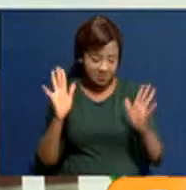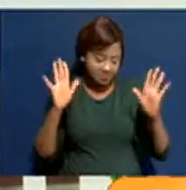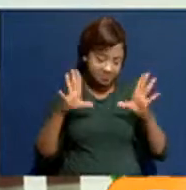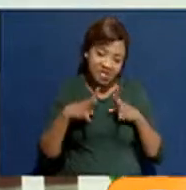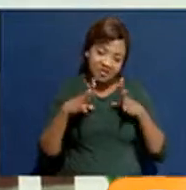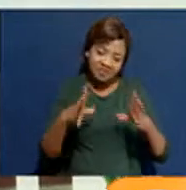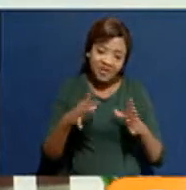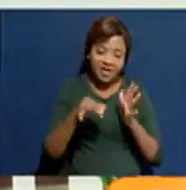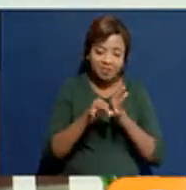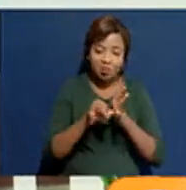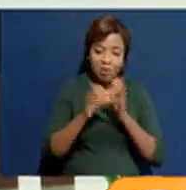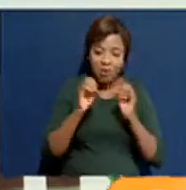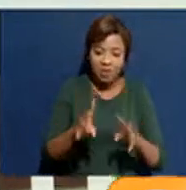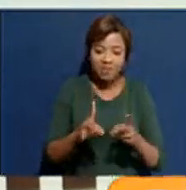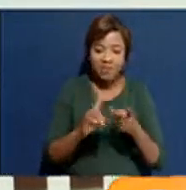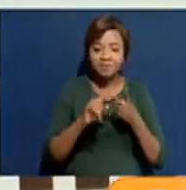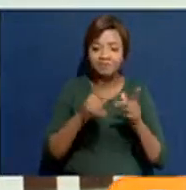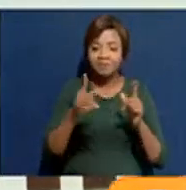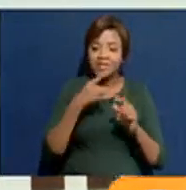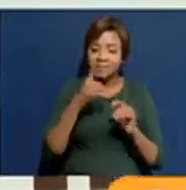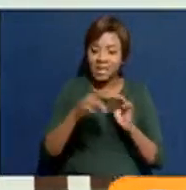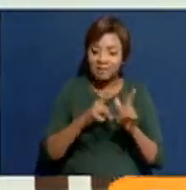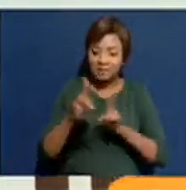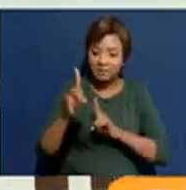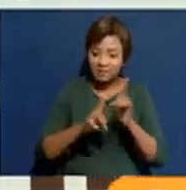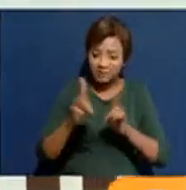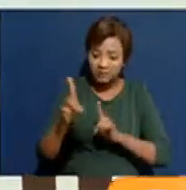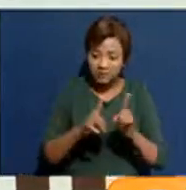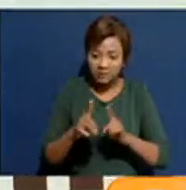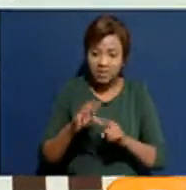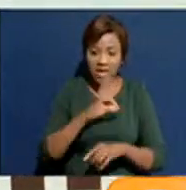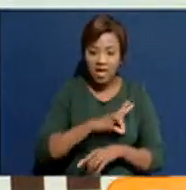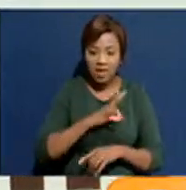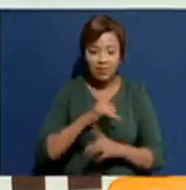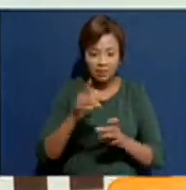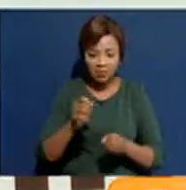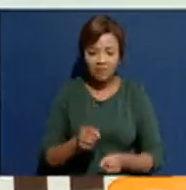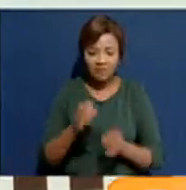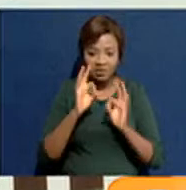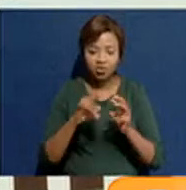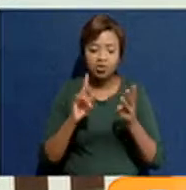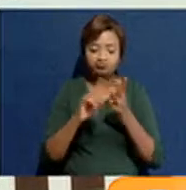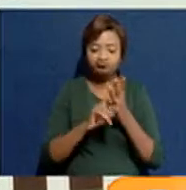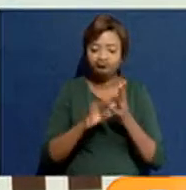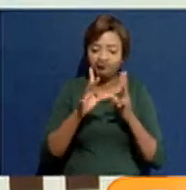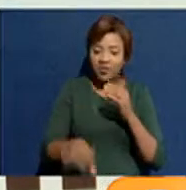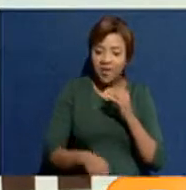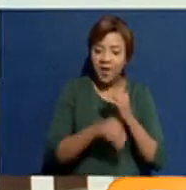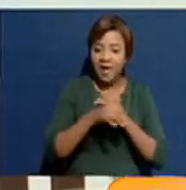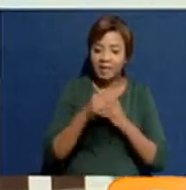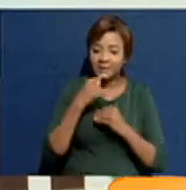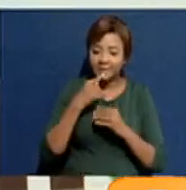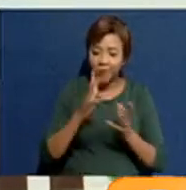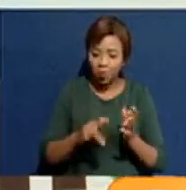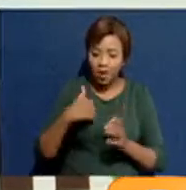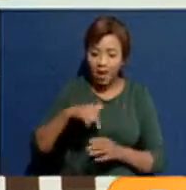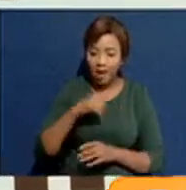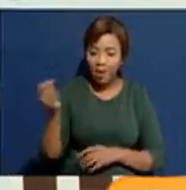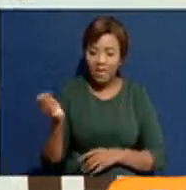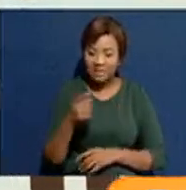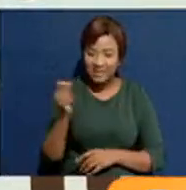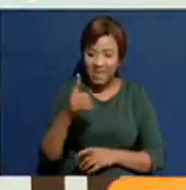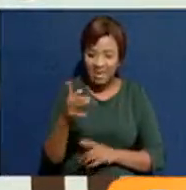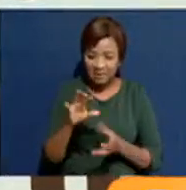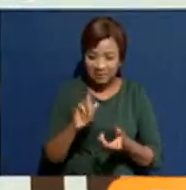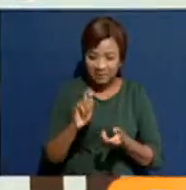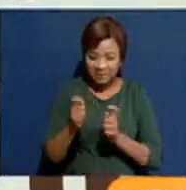Tukaambiwa ya kwamba our commuter allowance is official, no problem. Sasa tukaambiwa ya kwamba our salary market